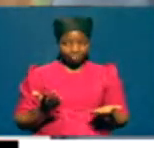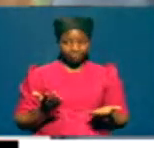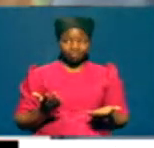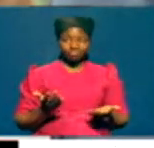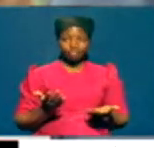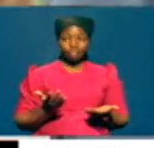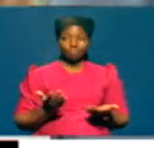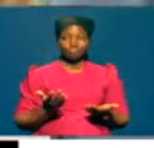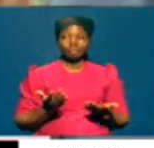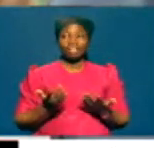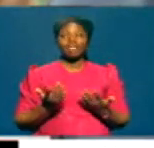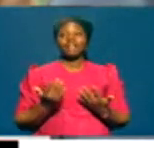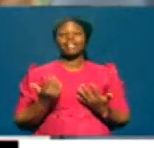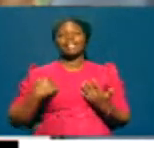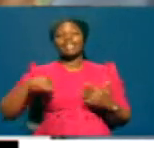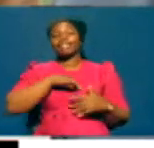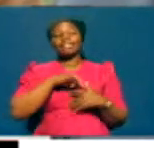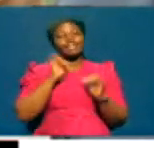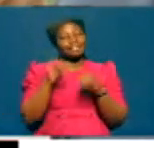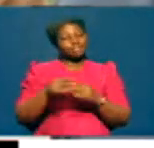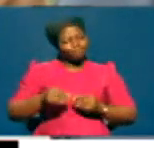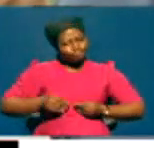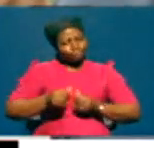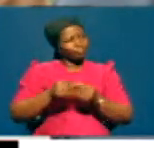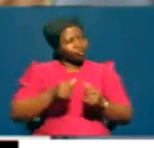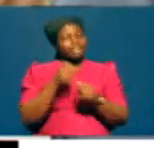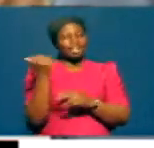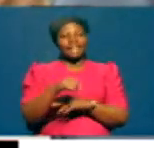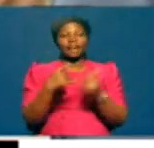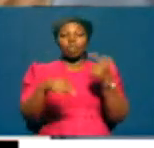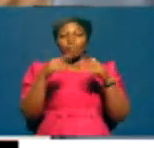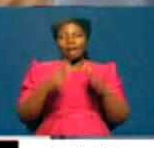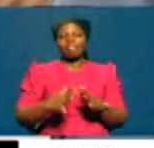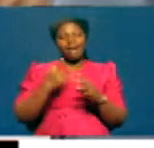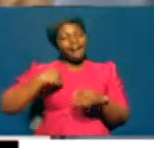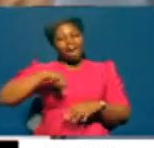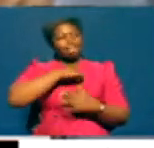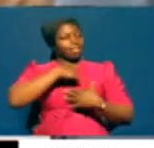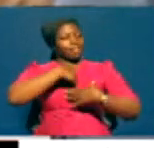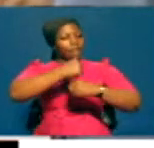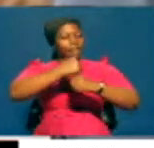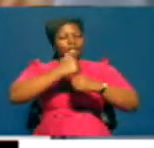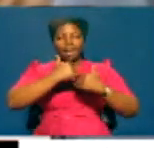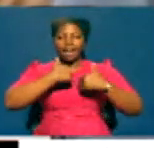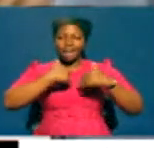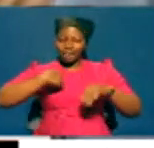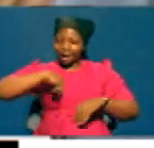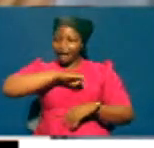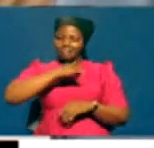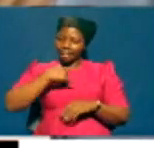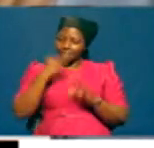And we will defeat any competitor. We are confident. Sisi Indio tuko na numbers, Indio.